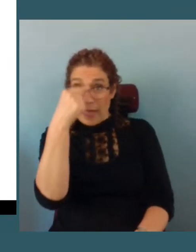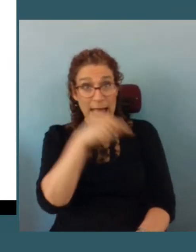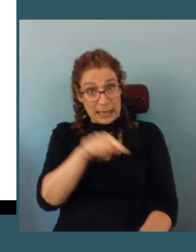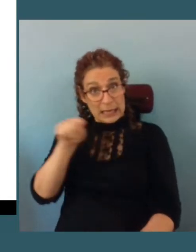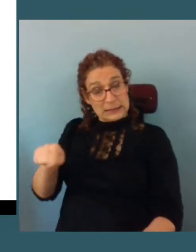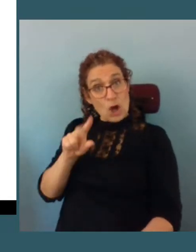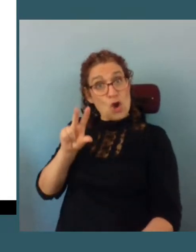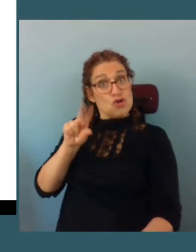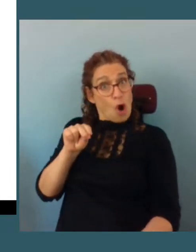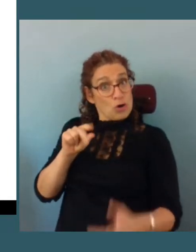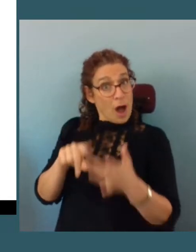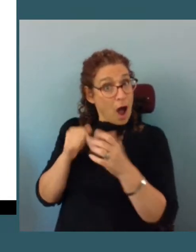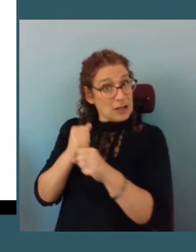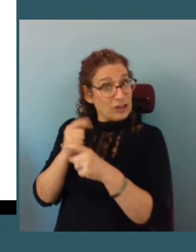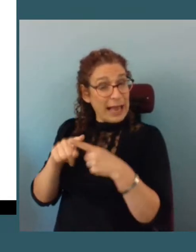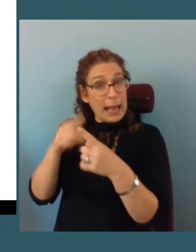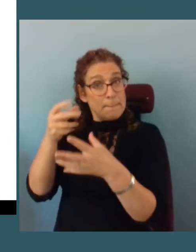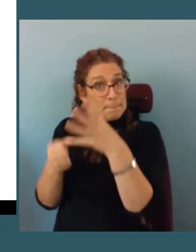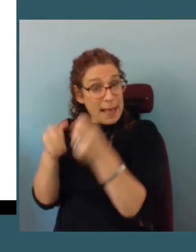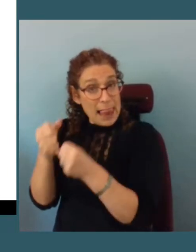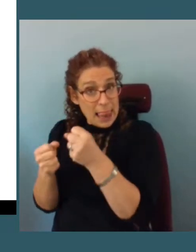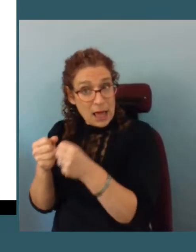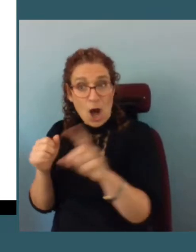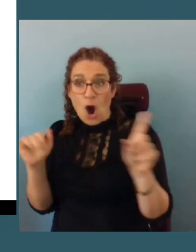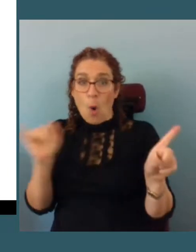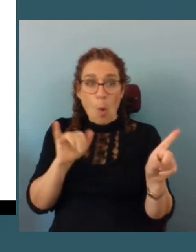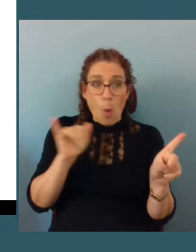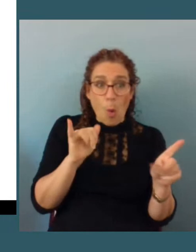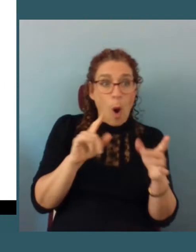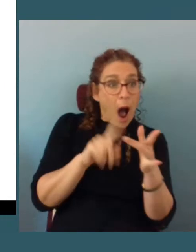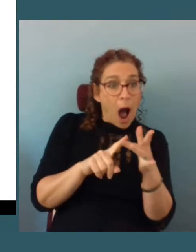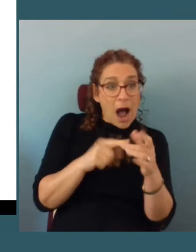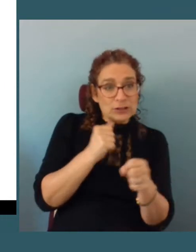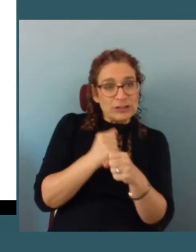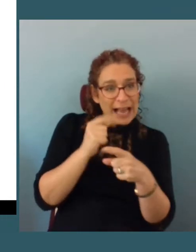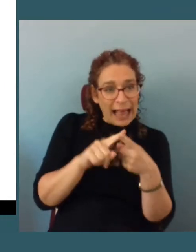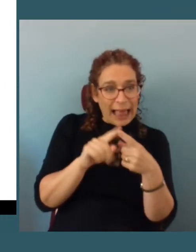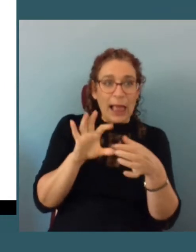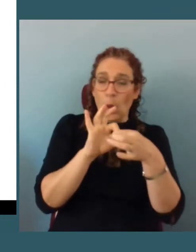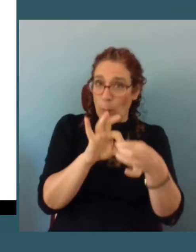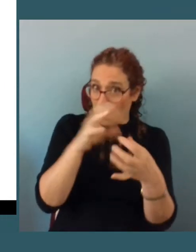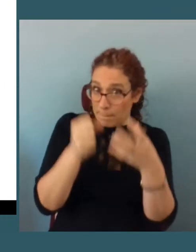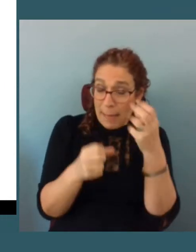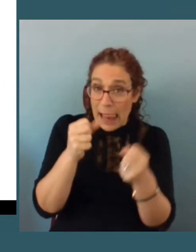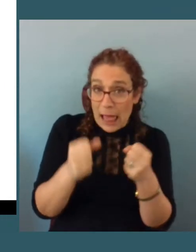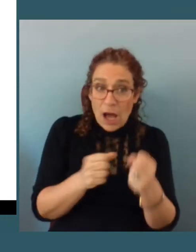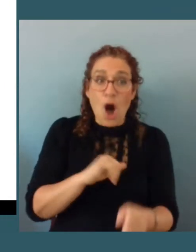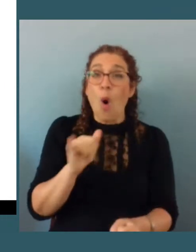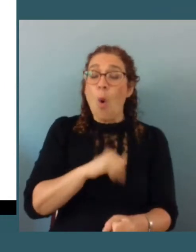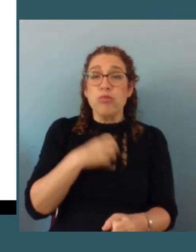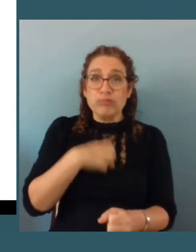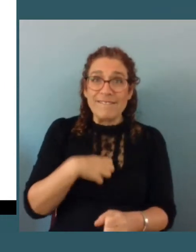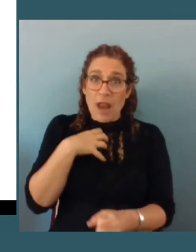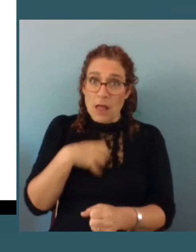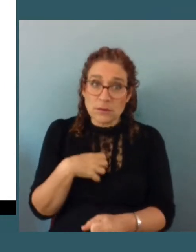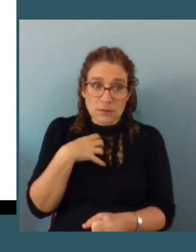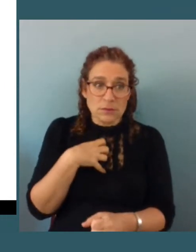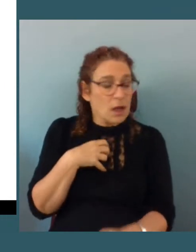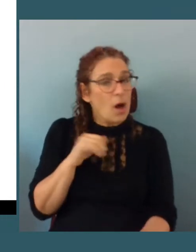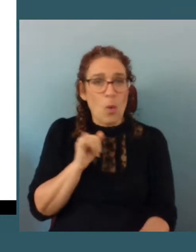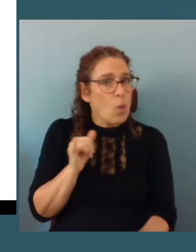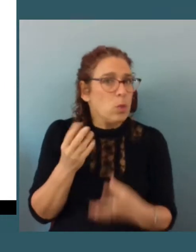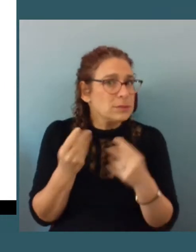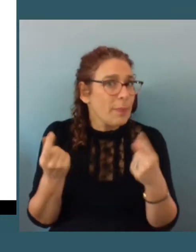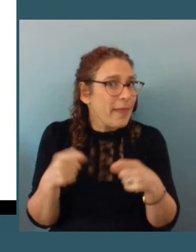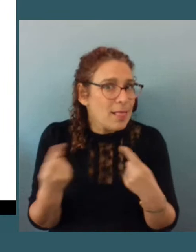an IgE mediated milk allergy? Could it be reflux, or could it be another diagnosis? I'll give you a few seconds to